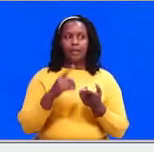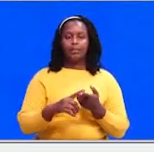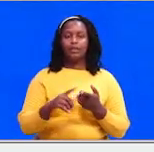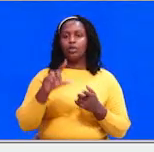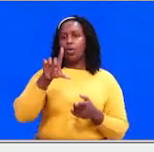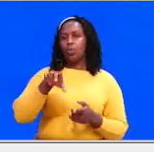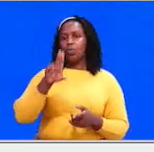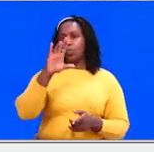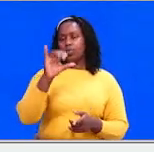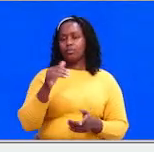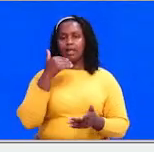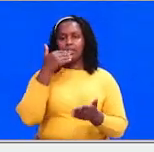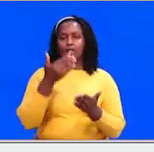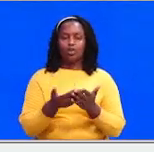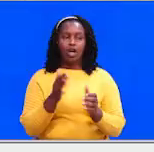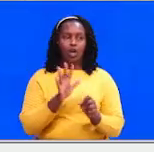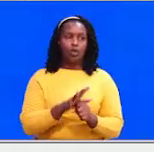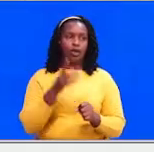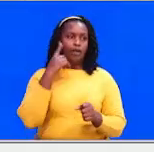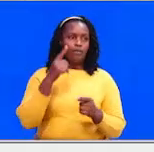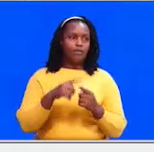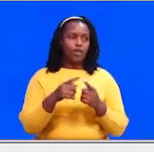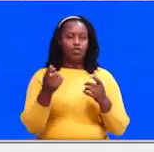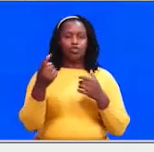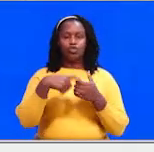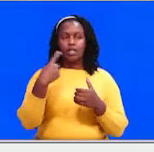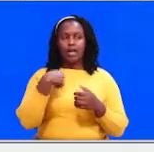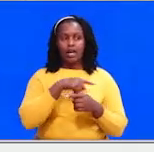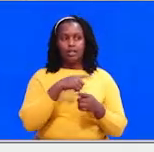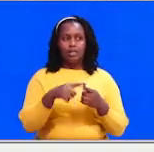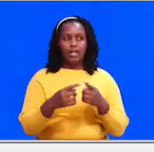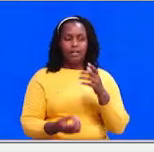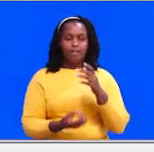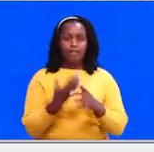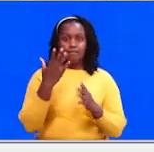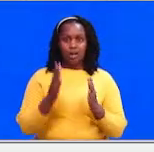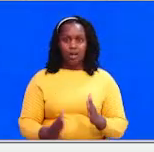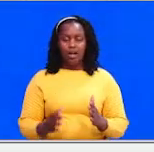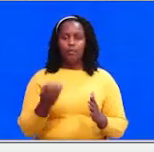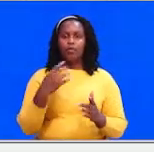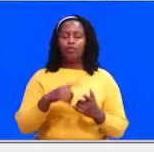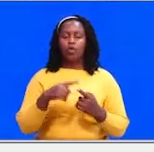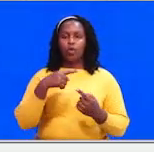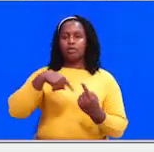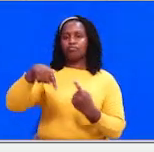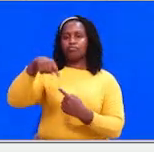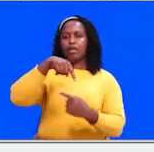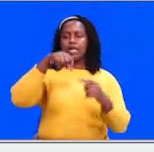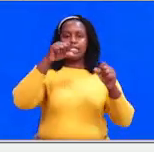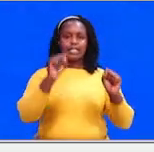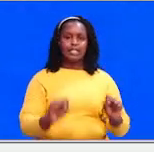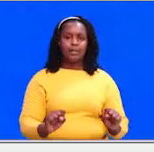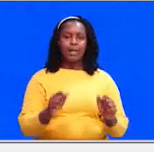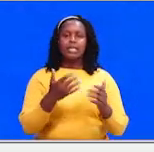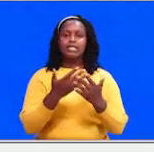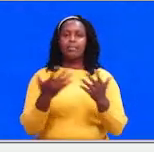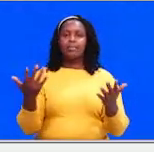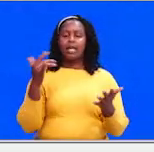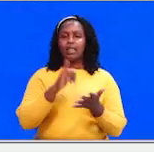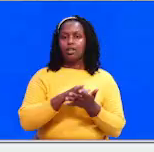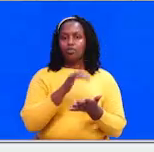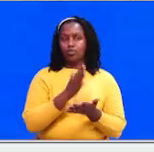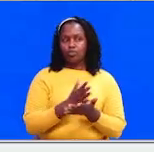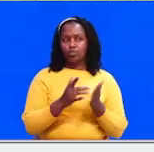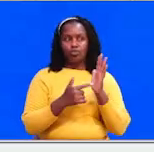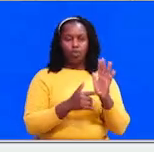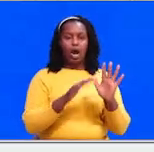joining us. Of course, the founder of EcoCycle. EcoCycle, as you've seen, is a functioning plant that really just ensures that